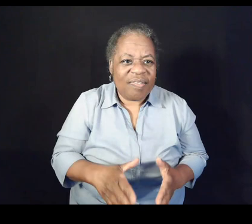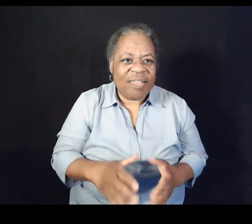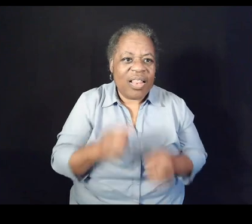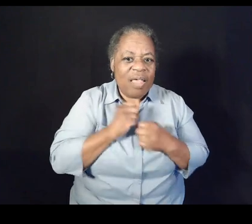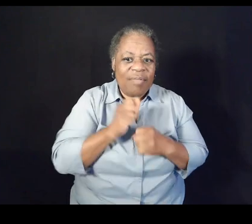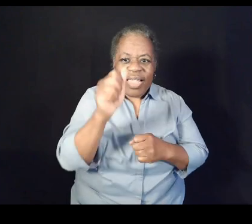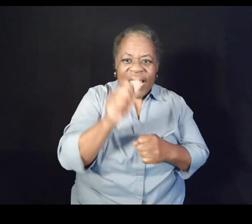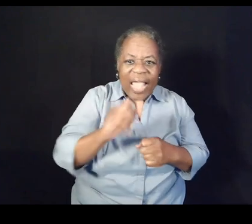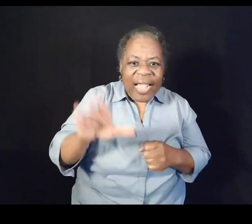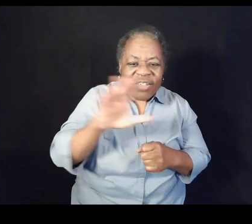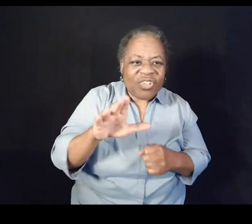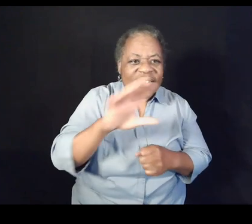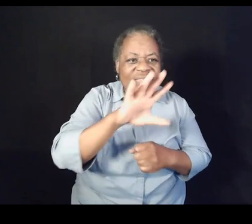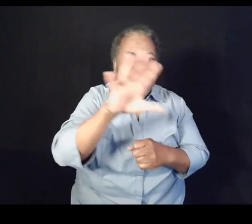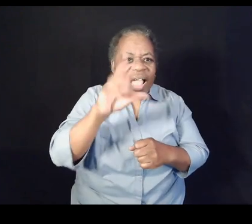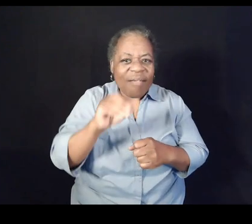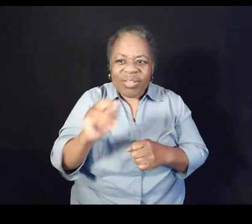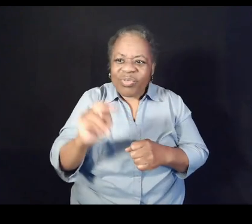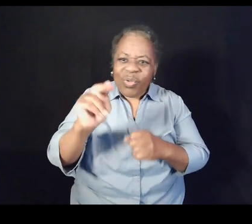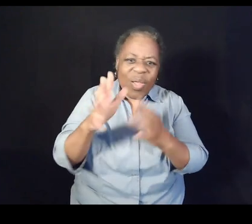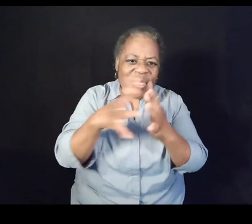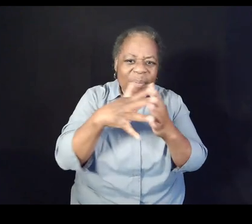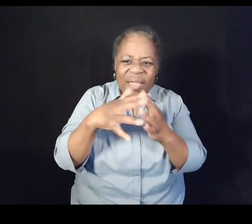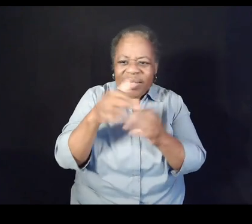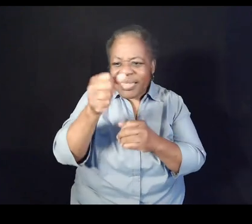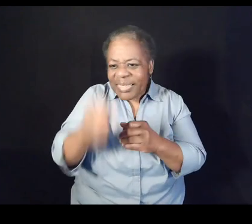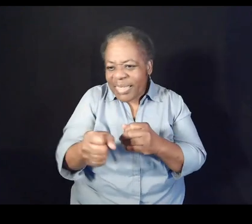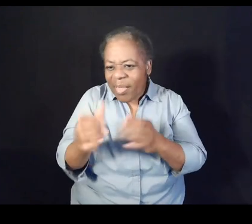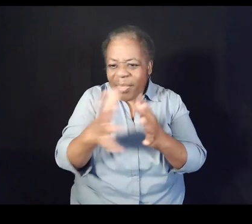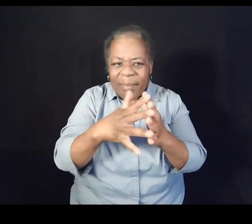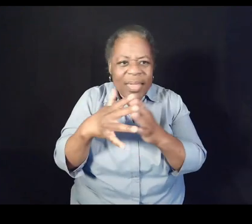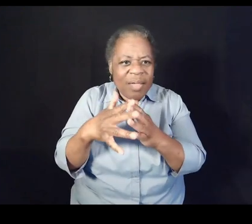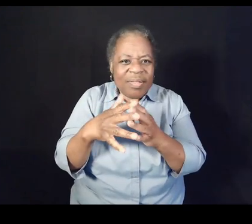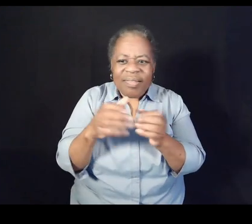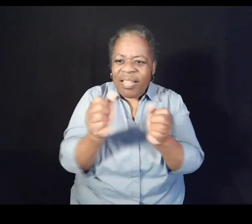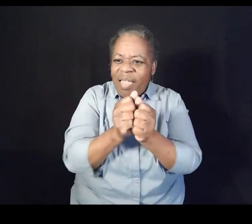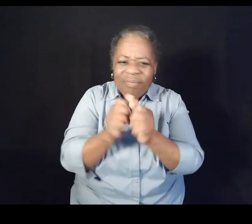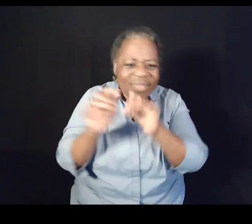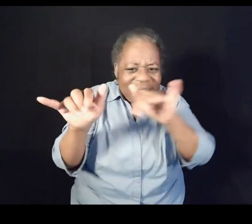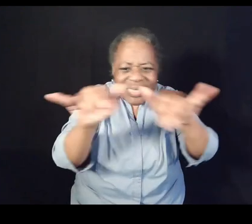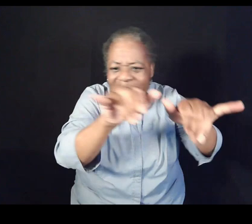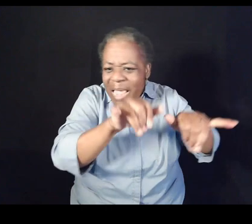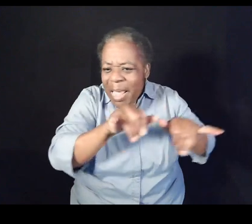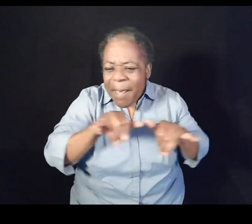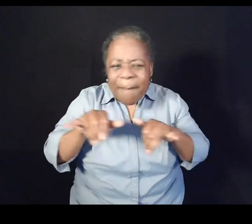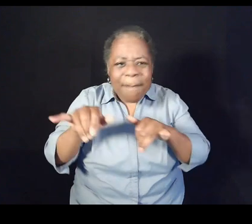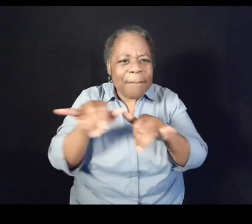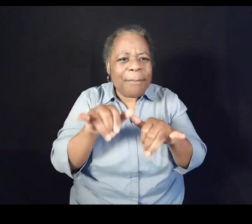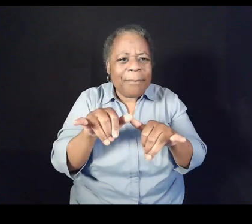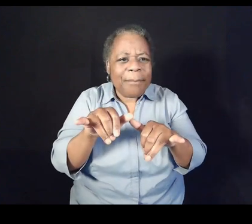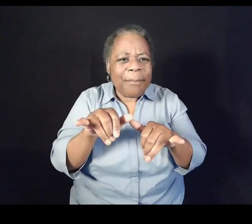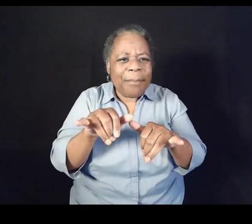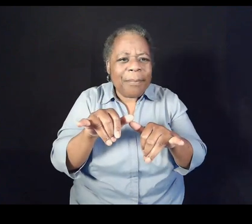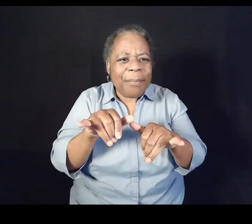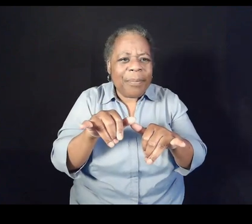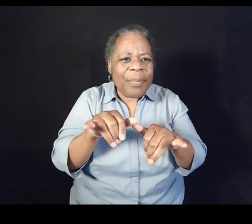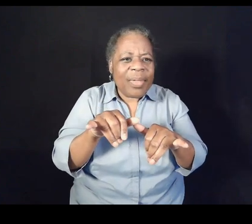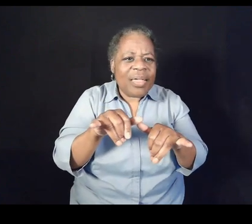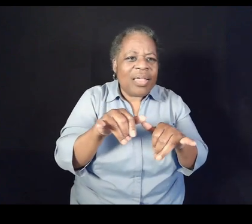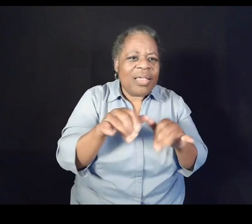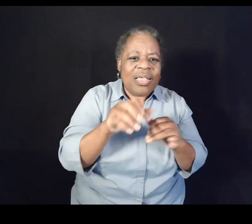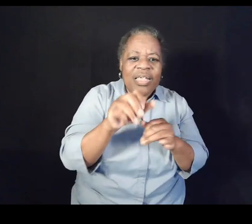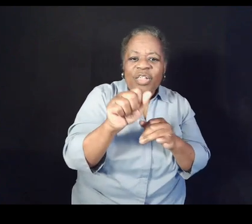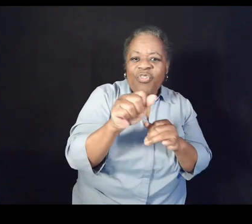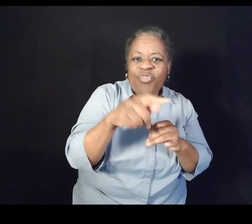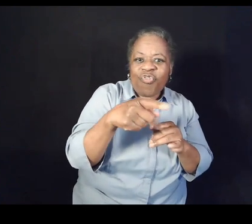and Africans and North Americans and South Americans all the same. That he loves straight people and queer